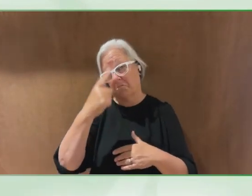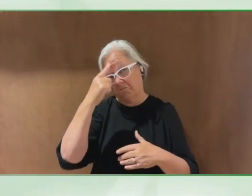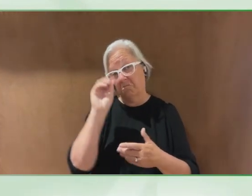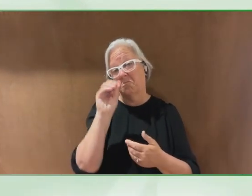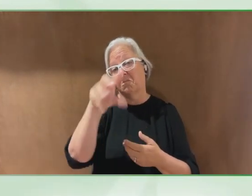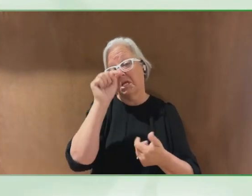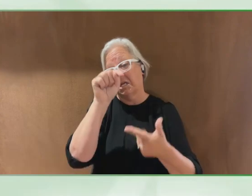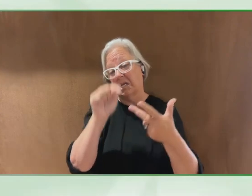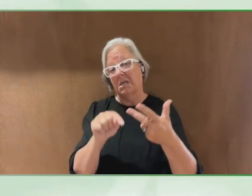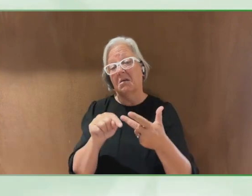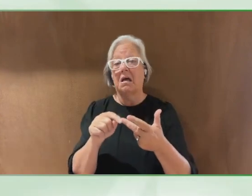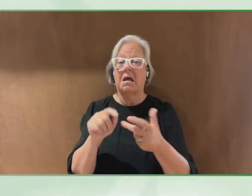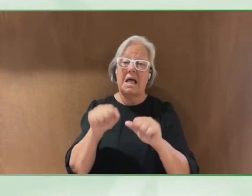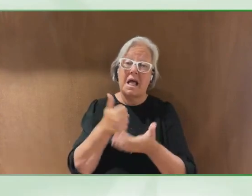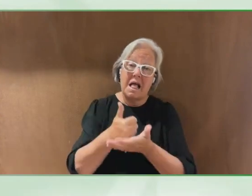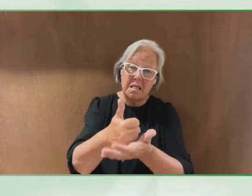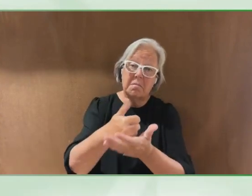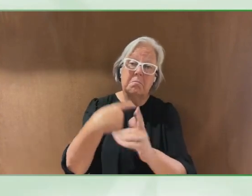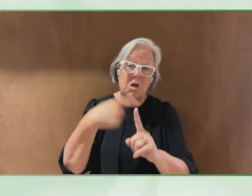employers in the workplace. Thank you for listening.